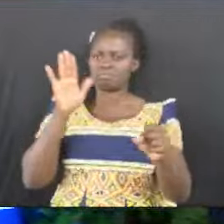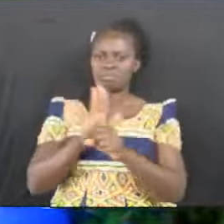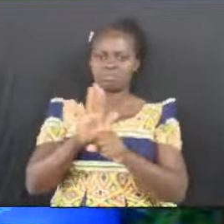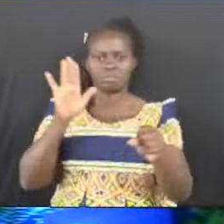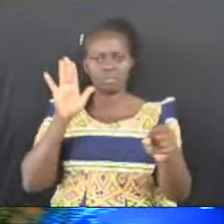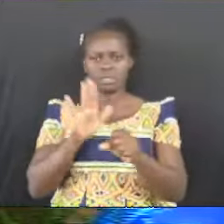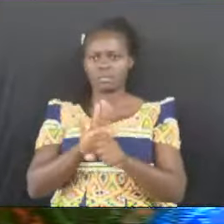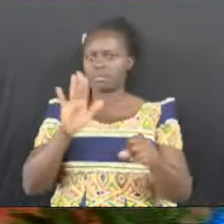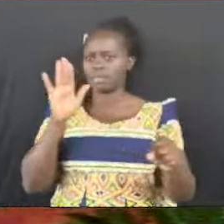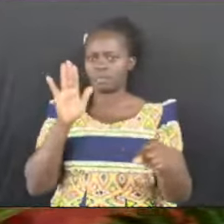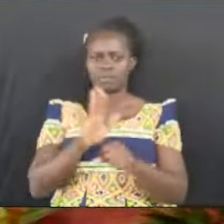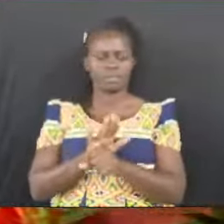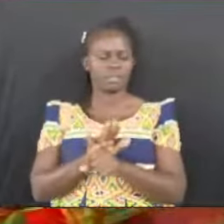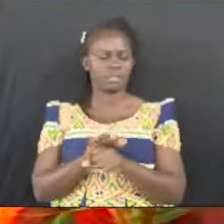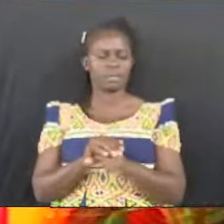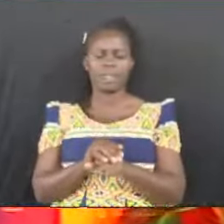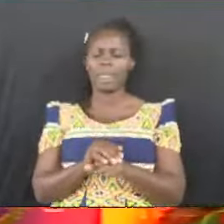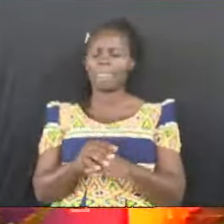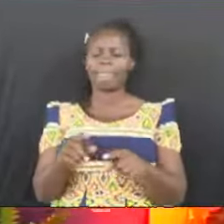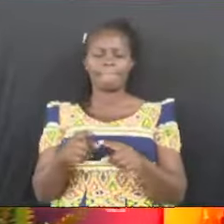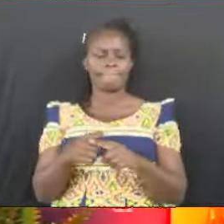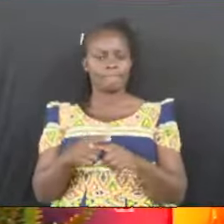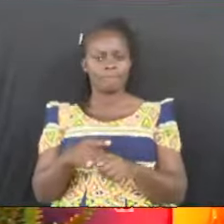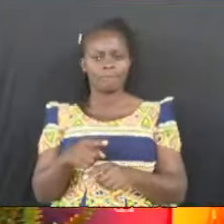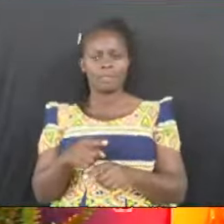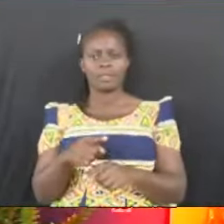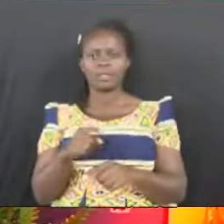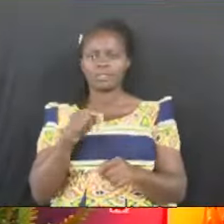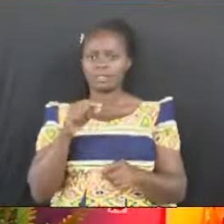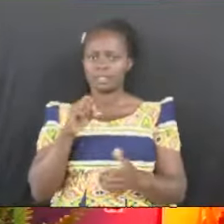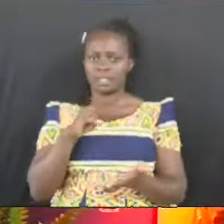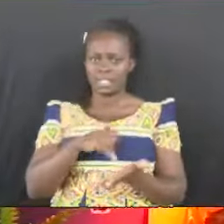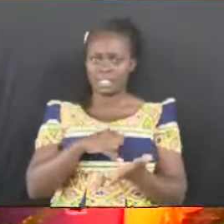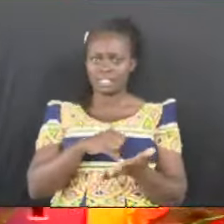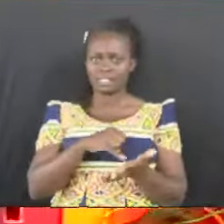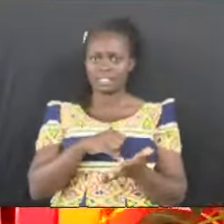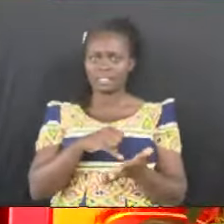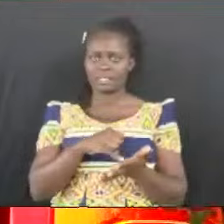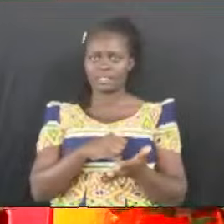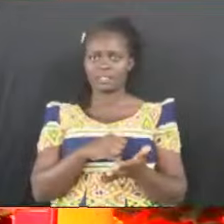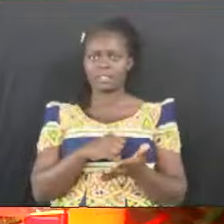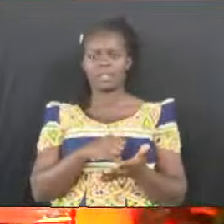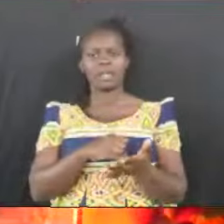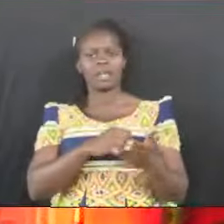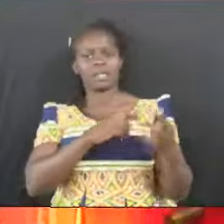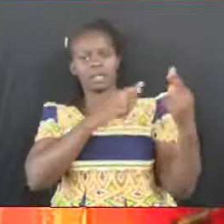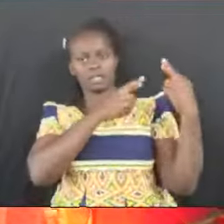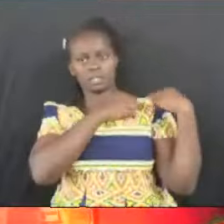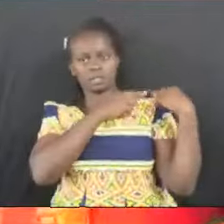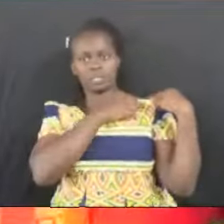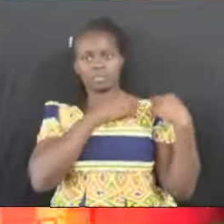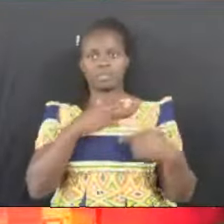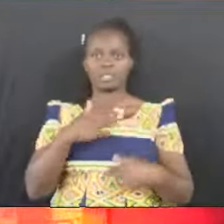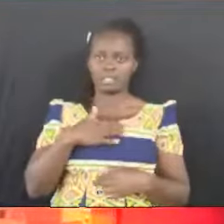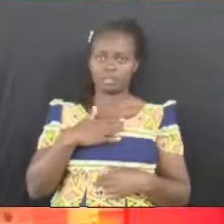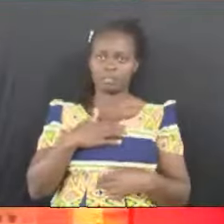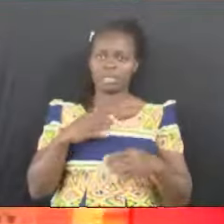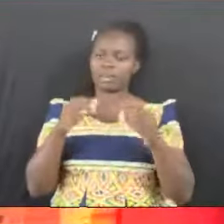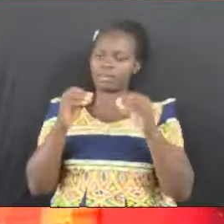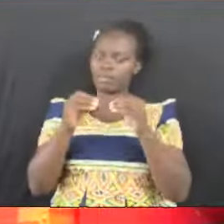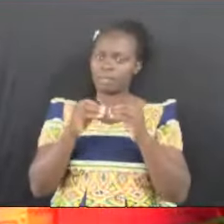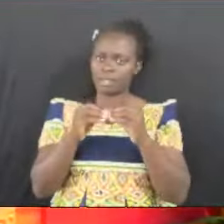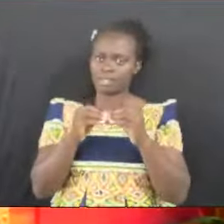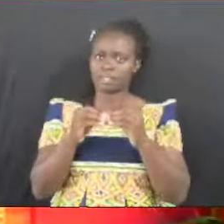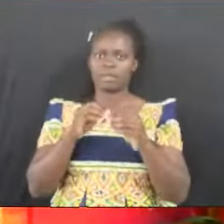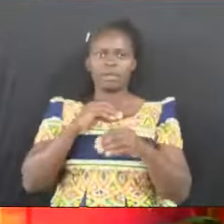in my travel, it's my responsibility to meet other Christians also. Even though